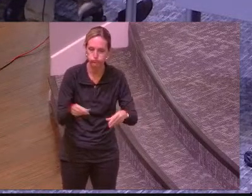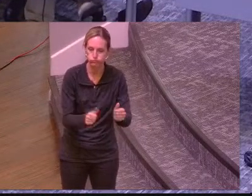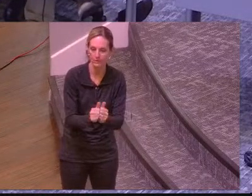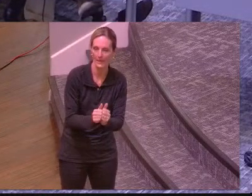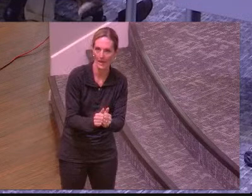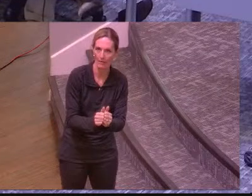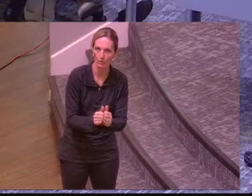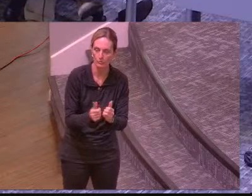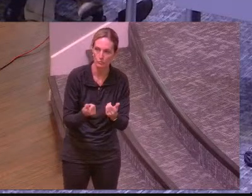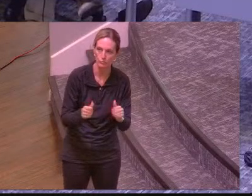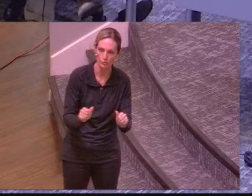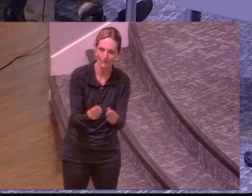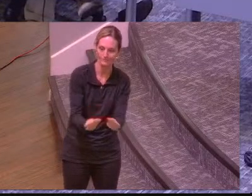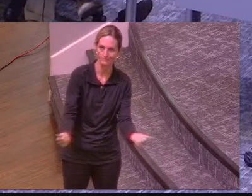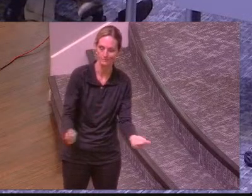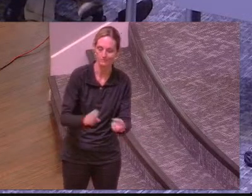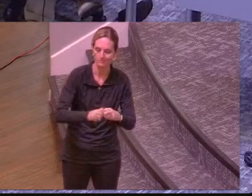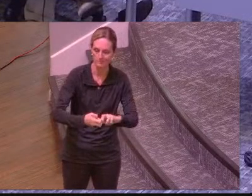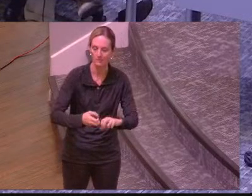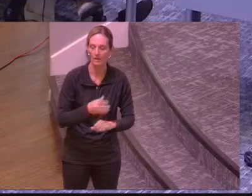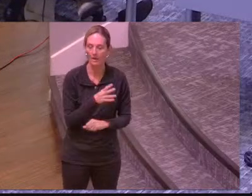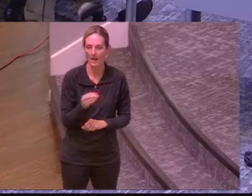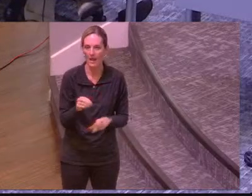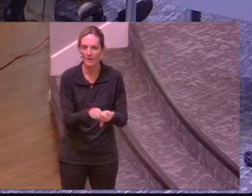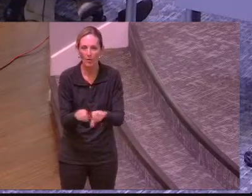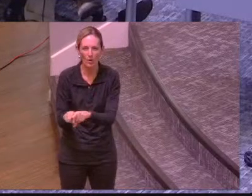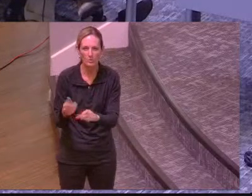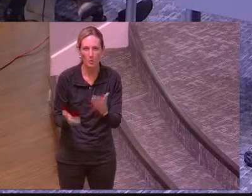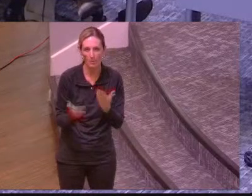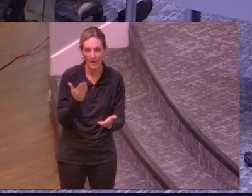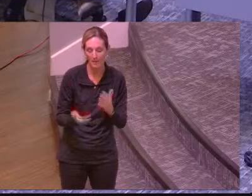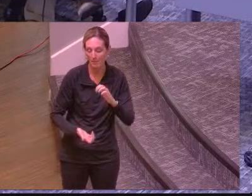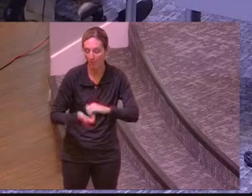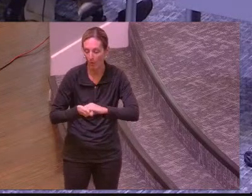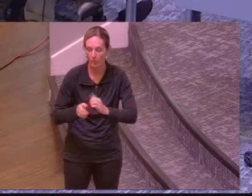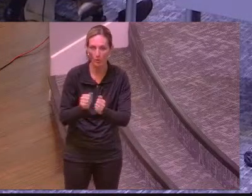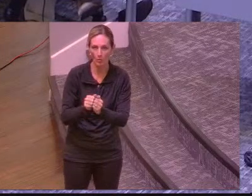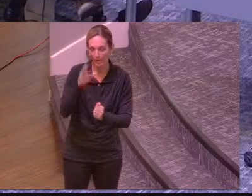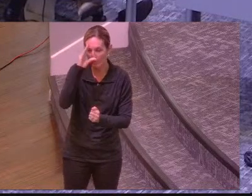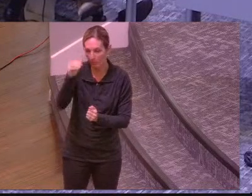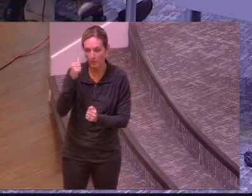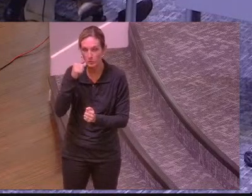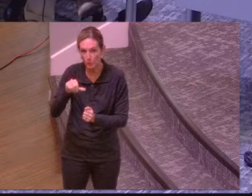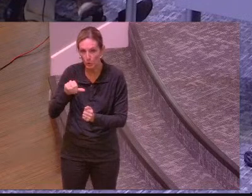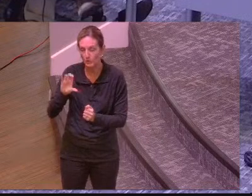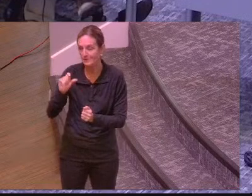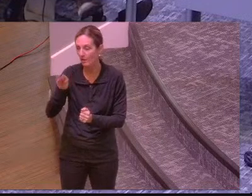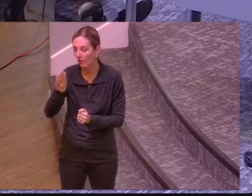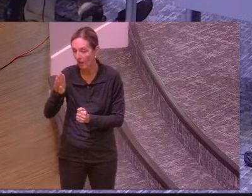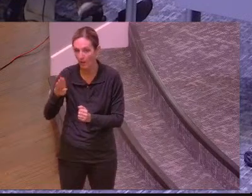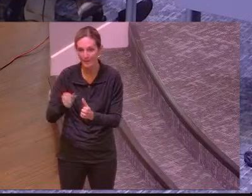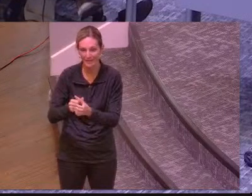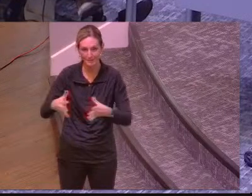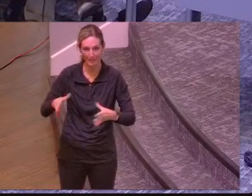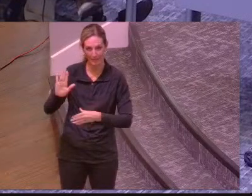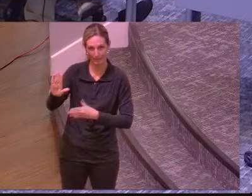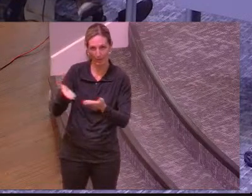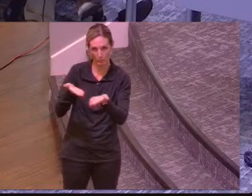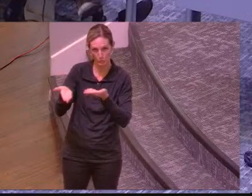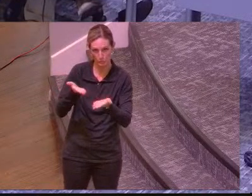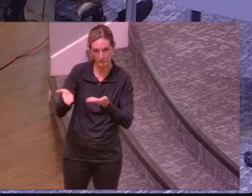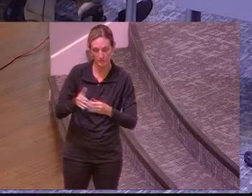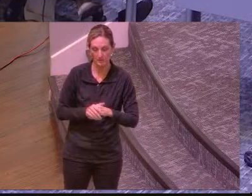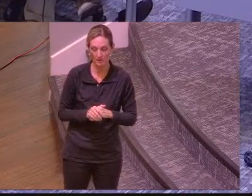as well as looking at some work, partnering with the Boys and Girls Club on expanding their services to do